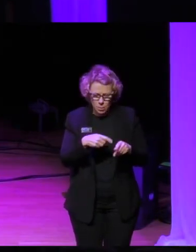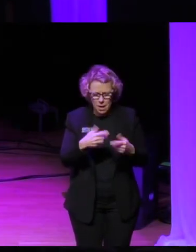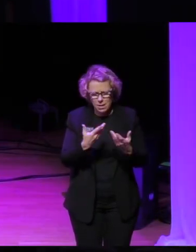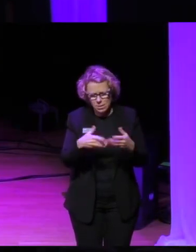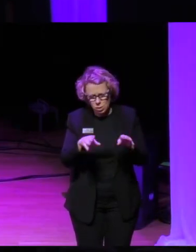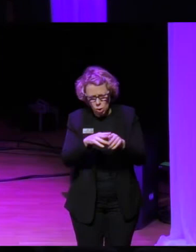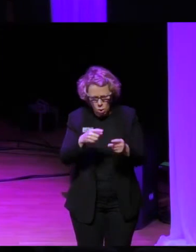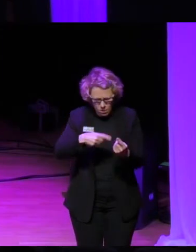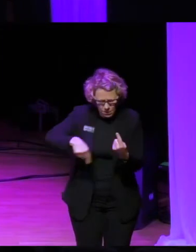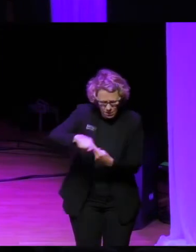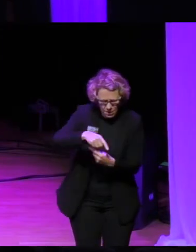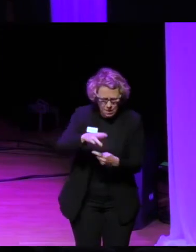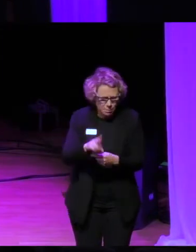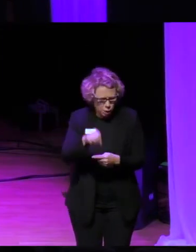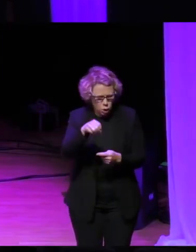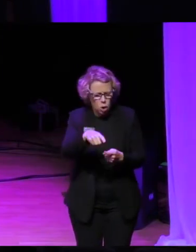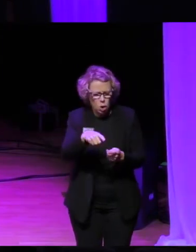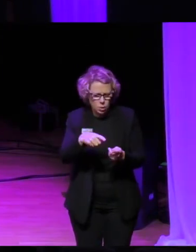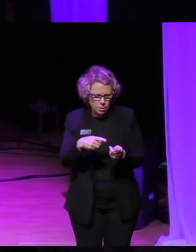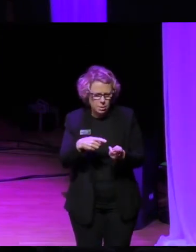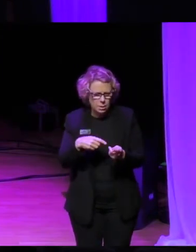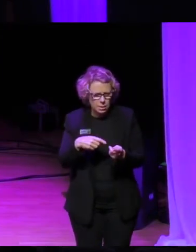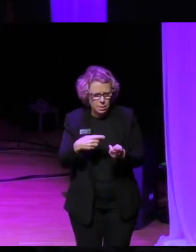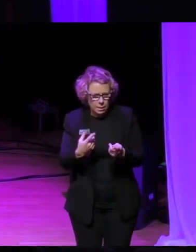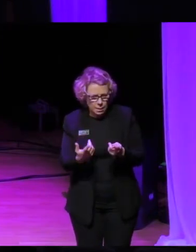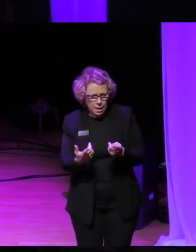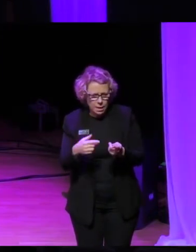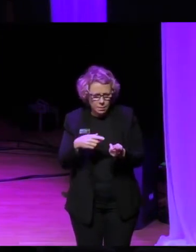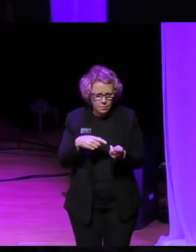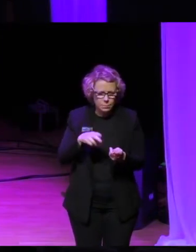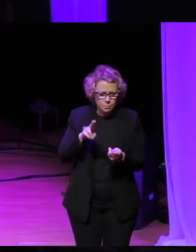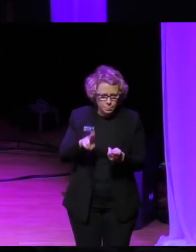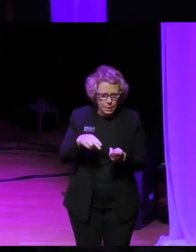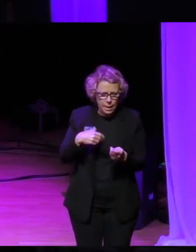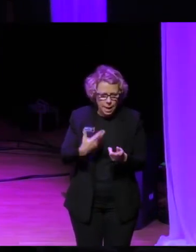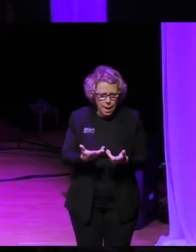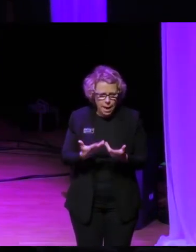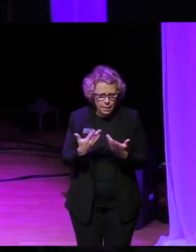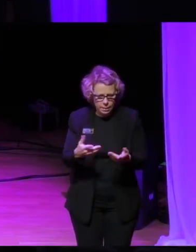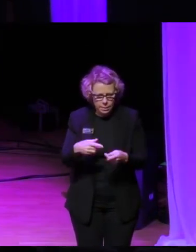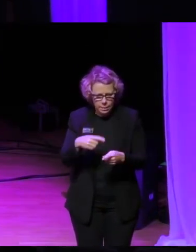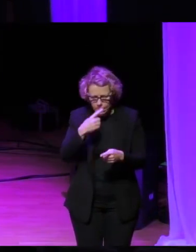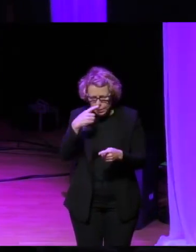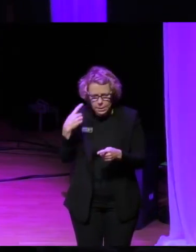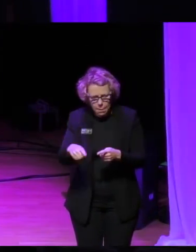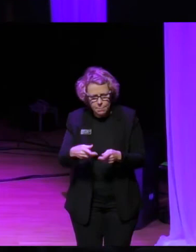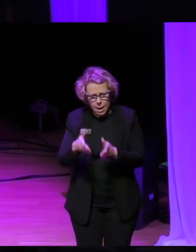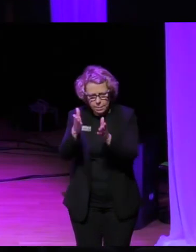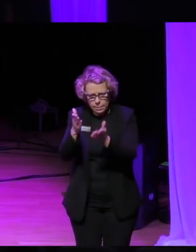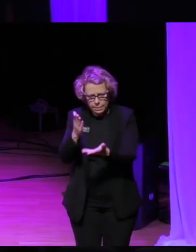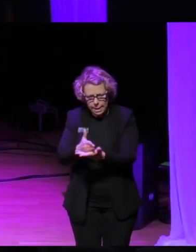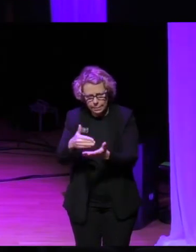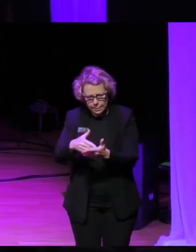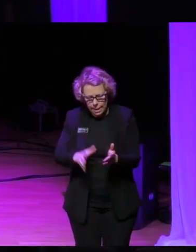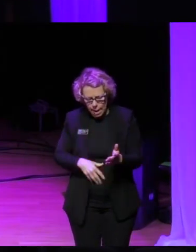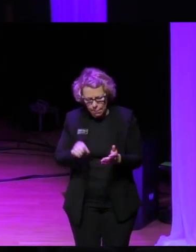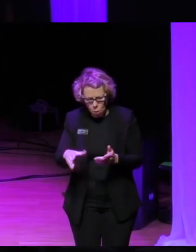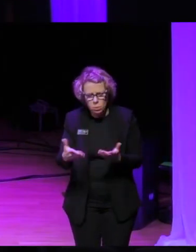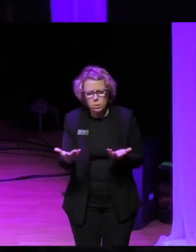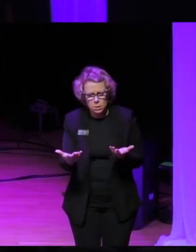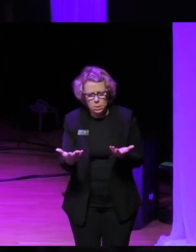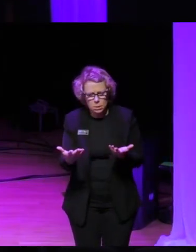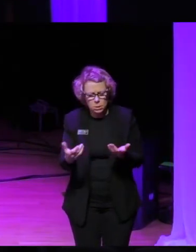just physically preventing women. It's also these other types of burdens that the government can impose. Nonetheless, there isn't a right to